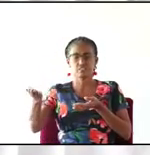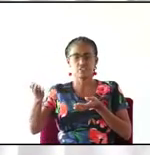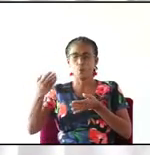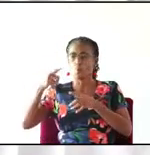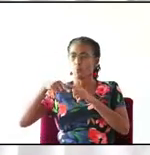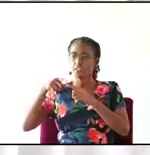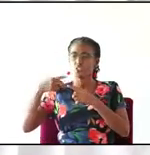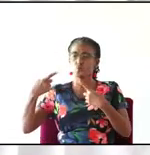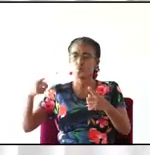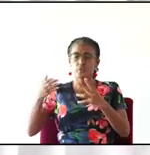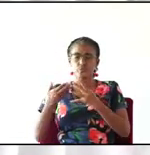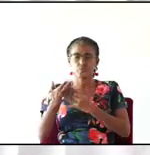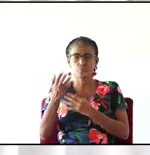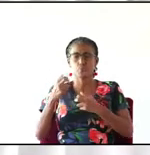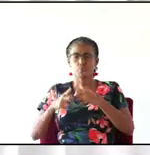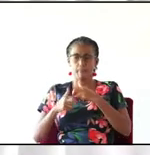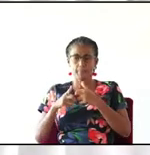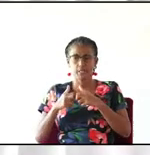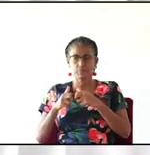will just